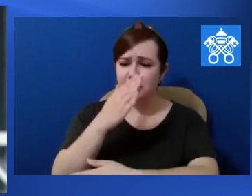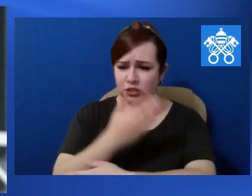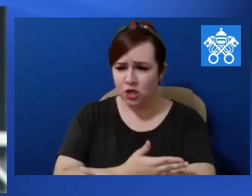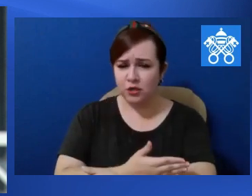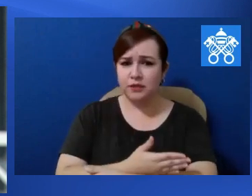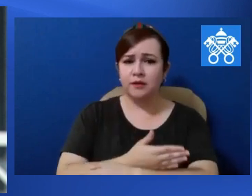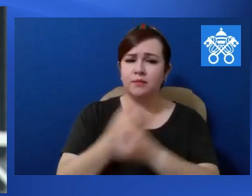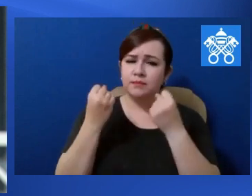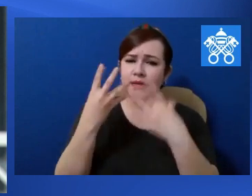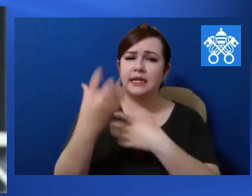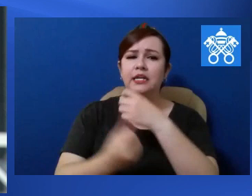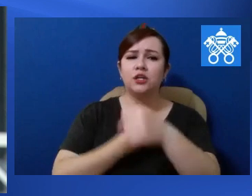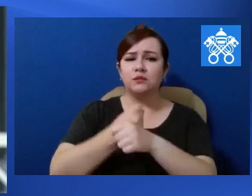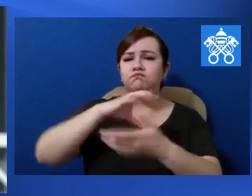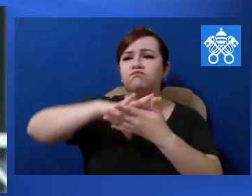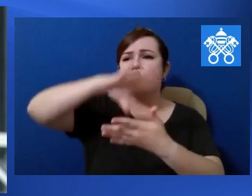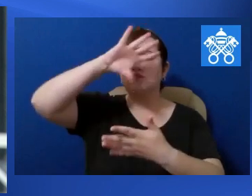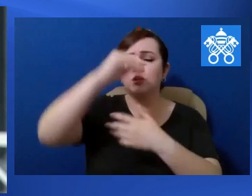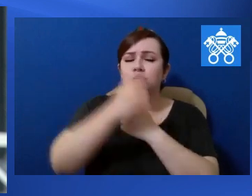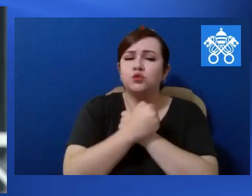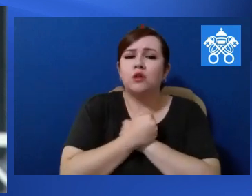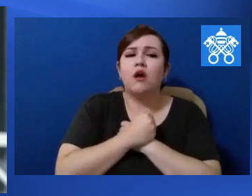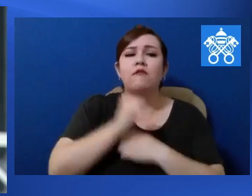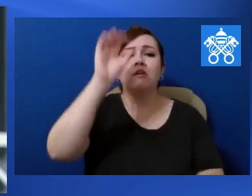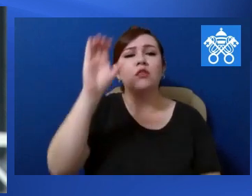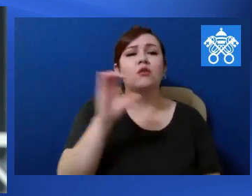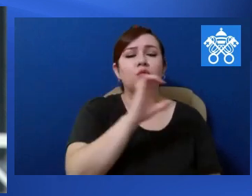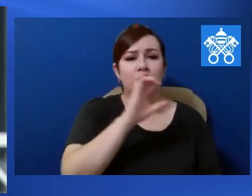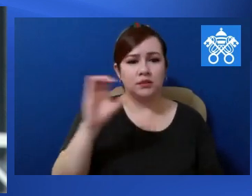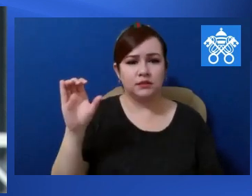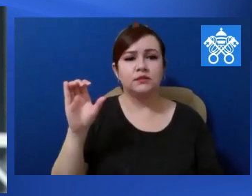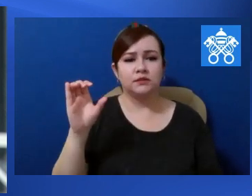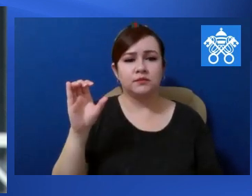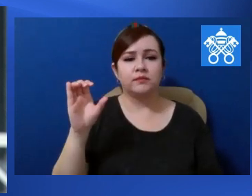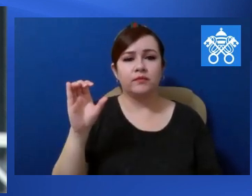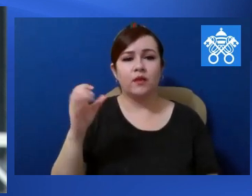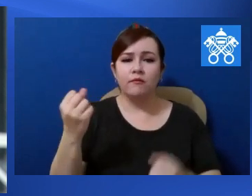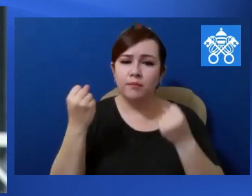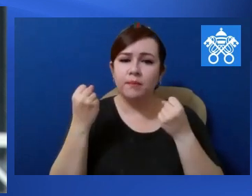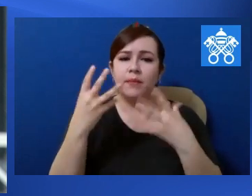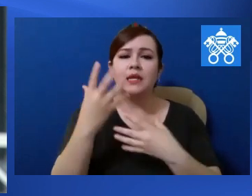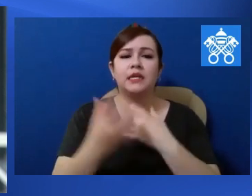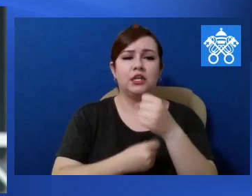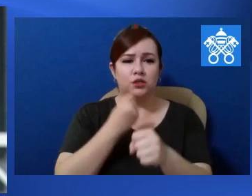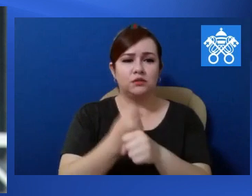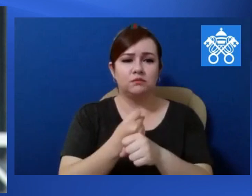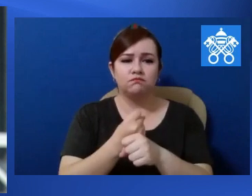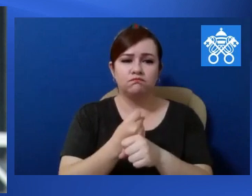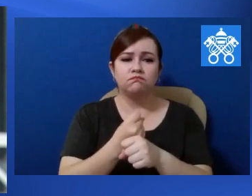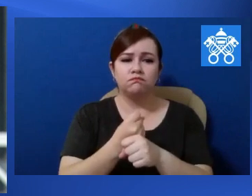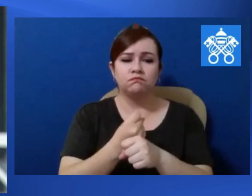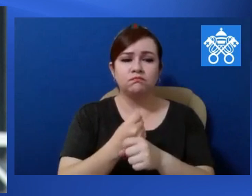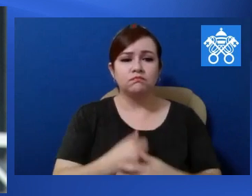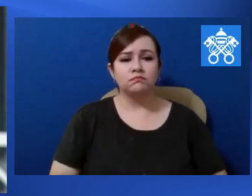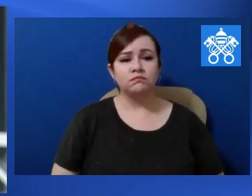the Sacred Heart, who dedicated her life to the intellectual and religious formation of the poor in